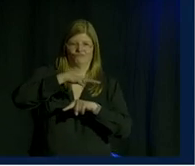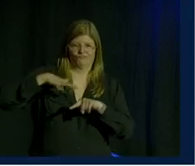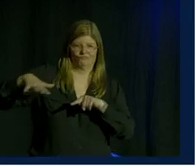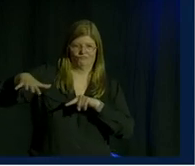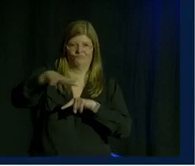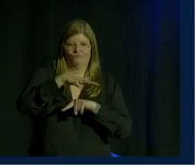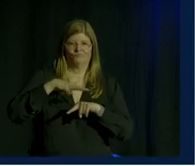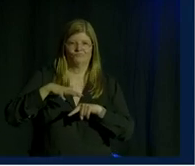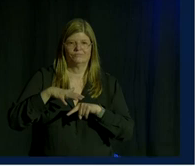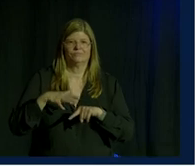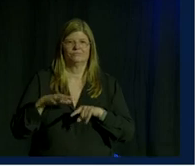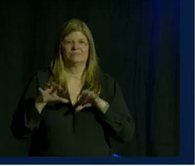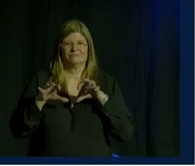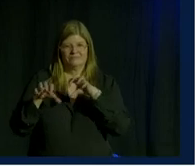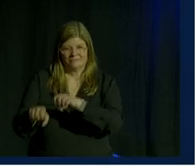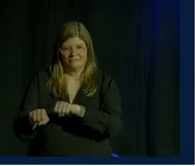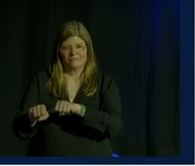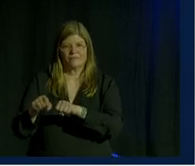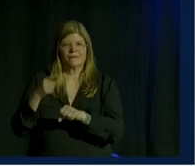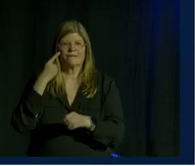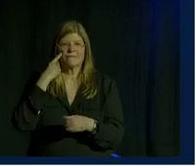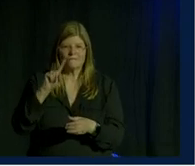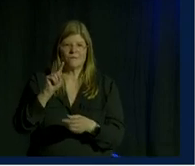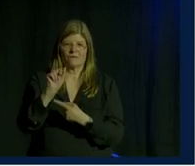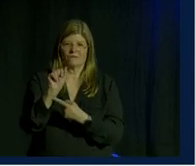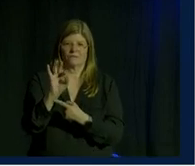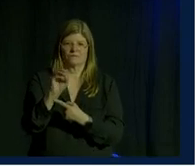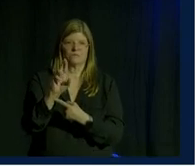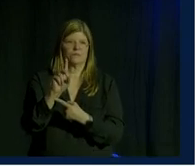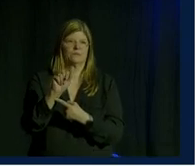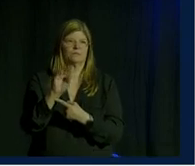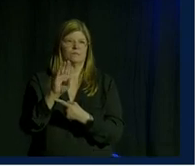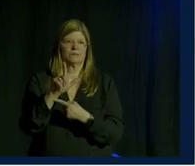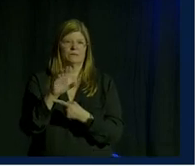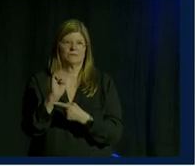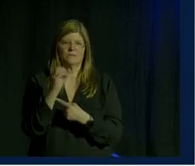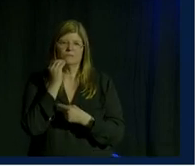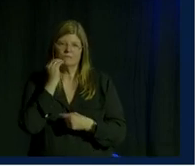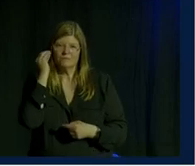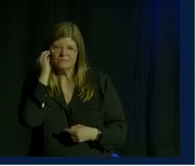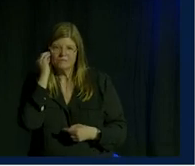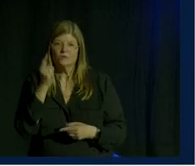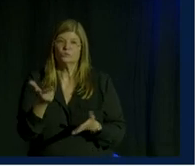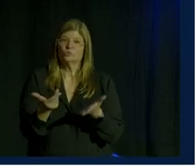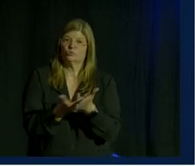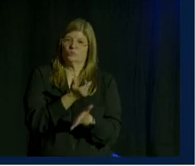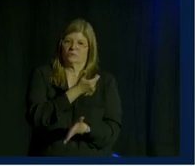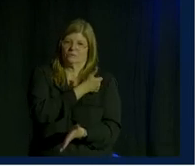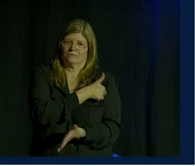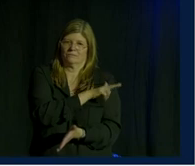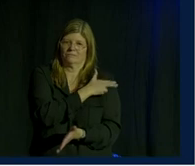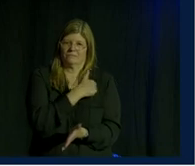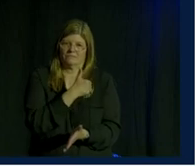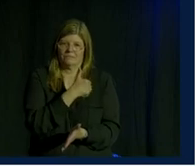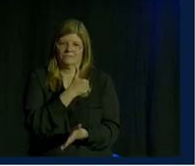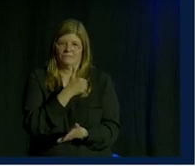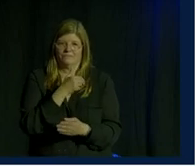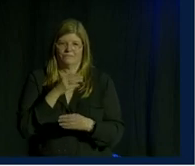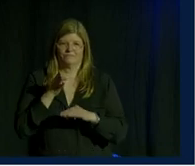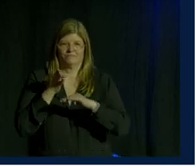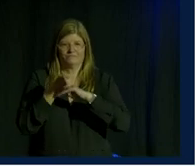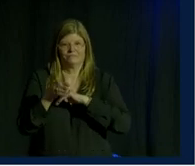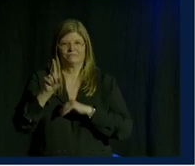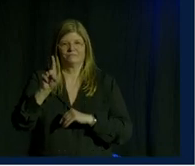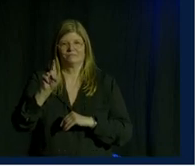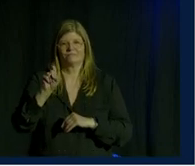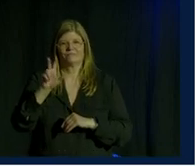course, the new community hospital, an innovative state-of-the-art hospital with over 130 inpatient beds, level 2 neonatal